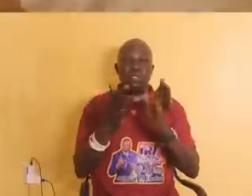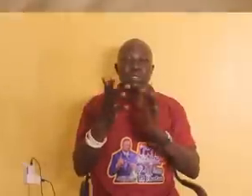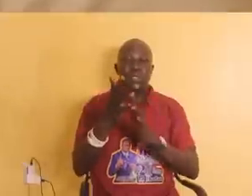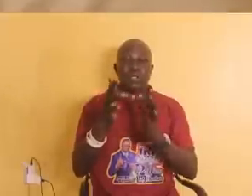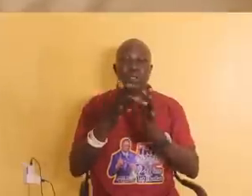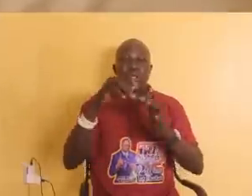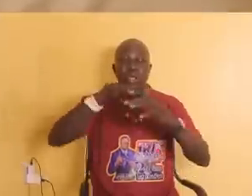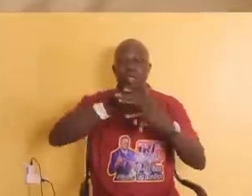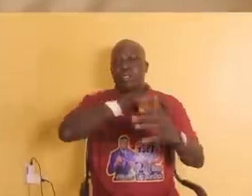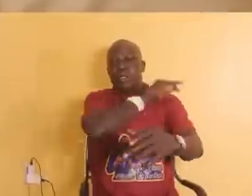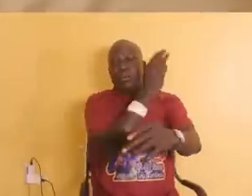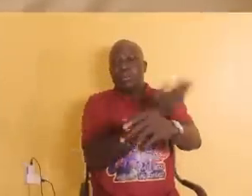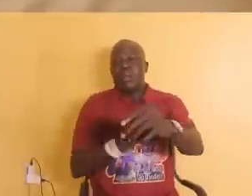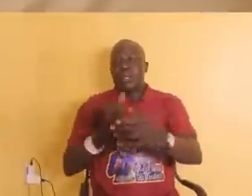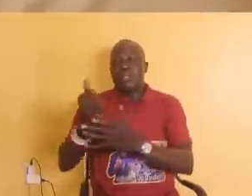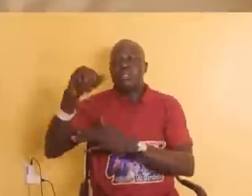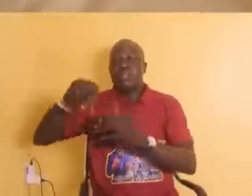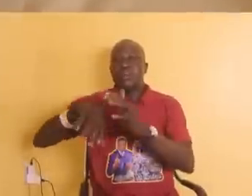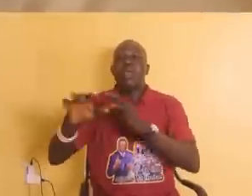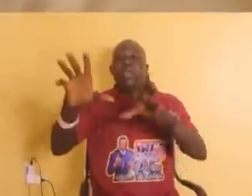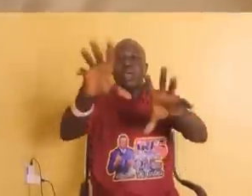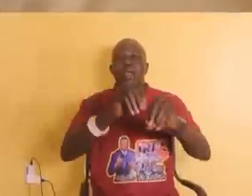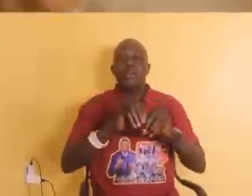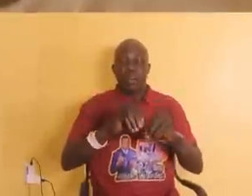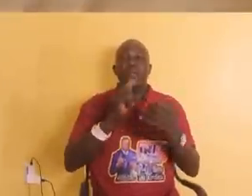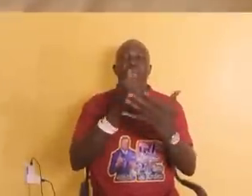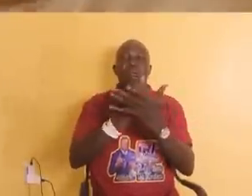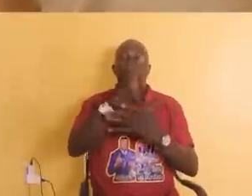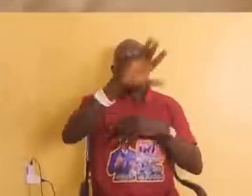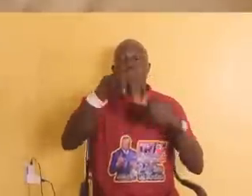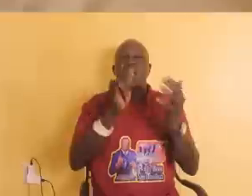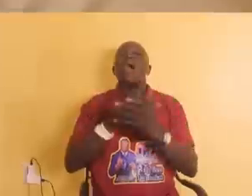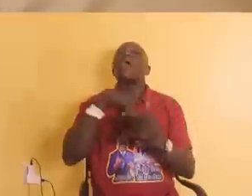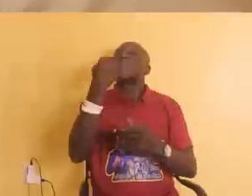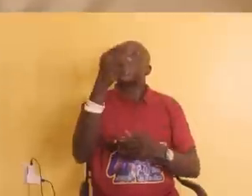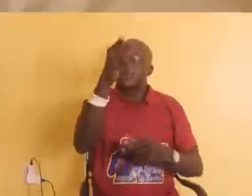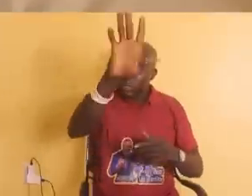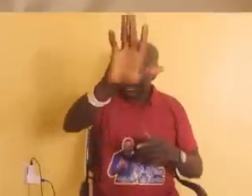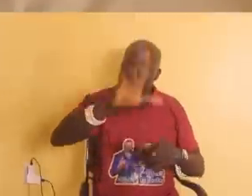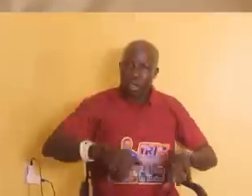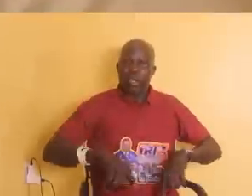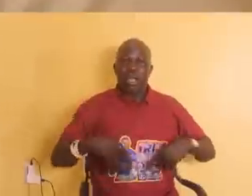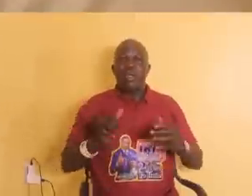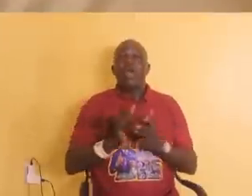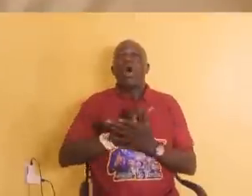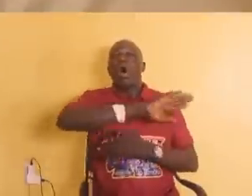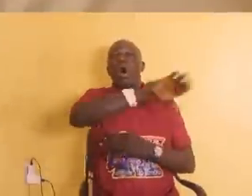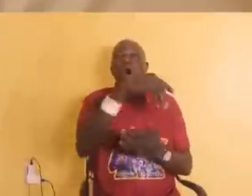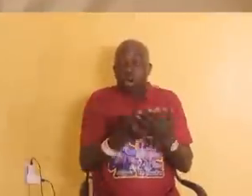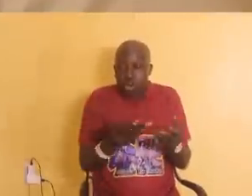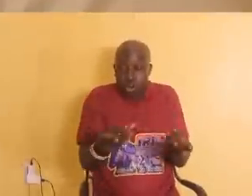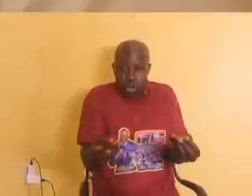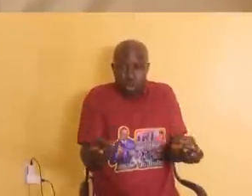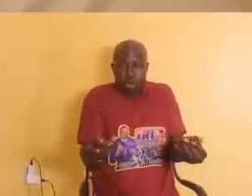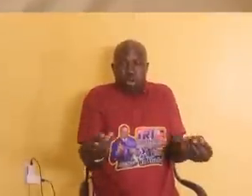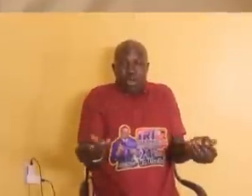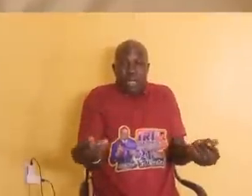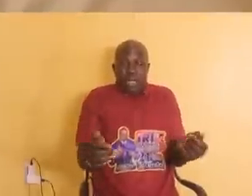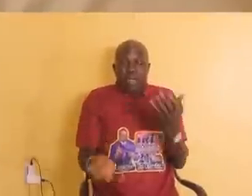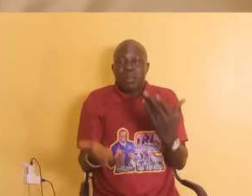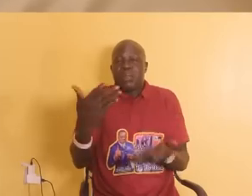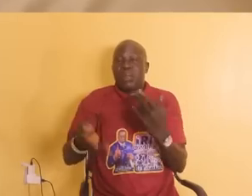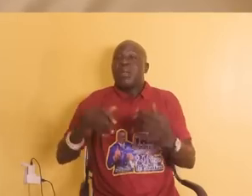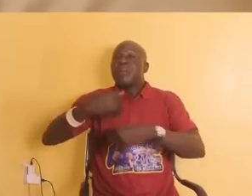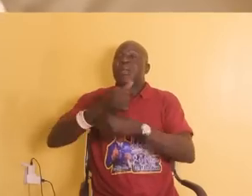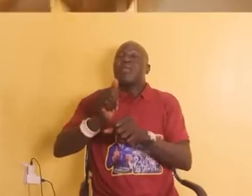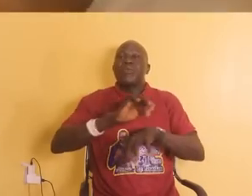In the mighty name of Jesus. Claim adua yi. Claim this program. Emi so telephone. I prophesy to you. Gbogbo ile re ti aye so bi asa. All your land